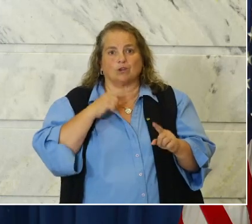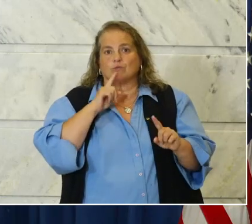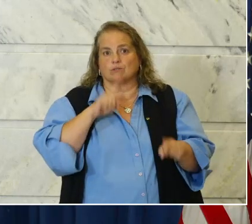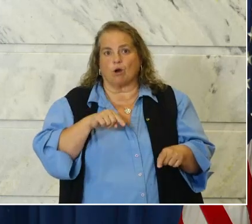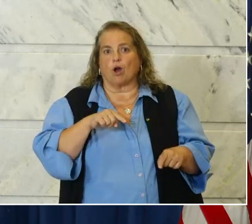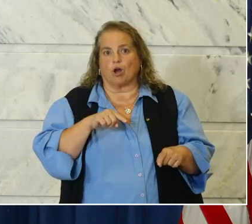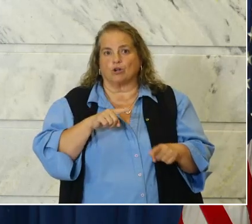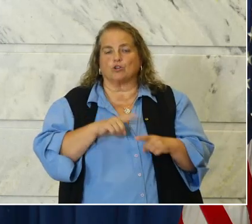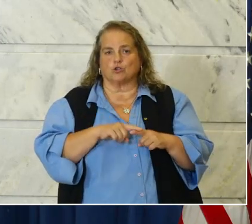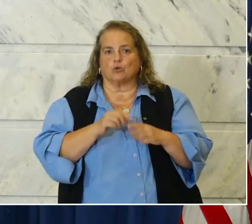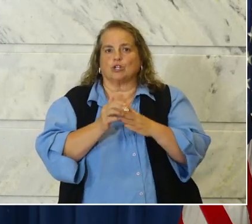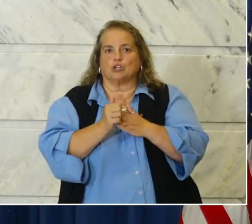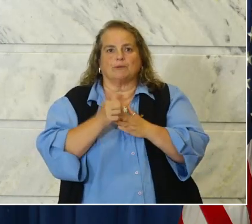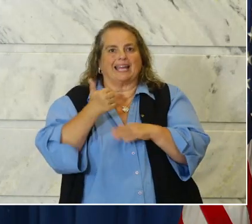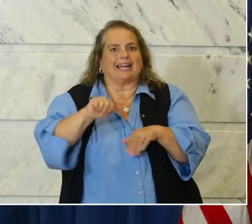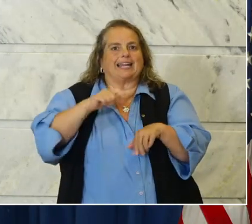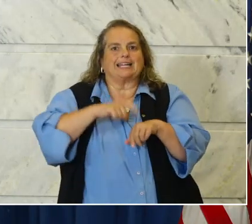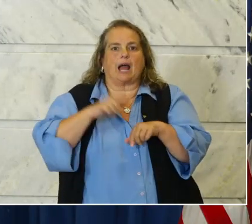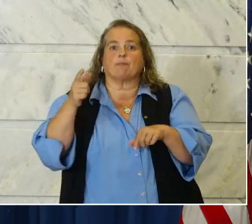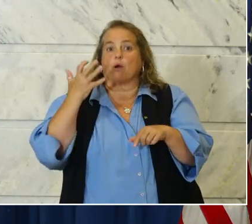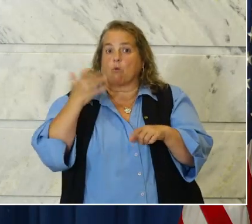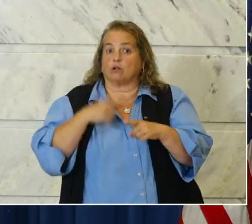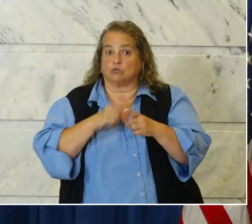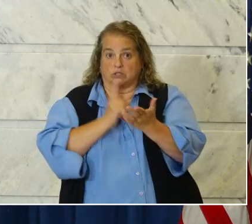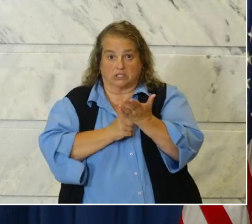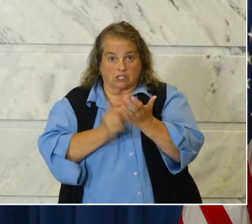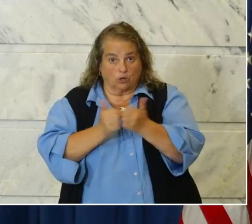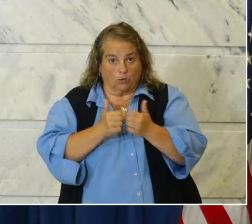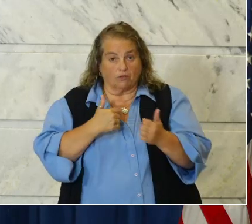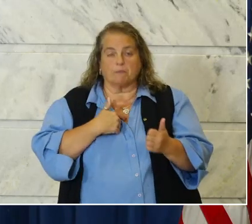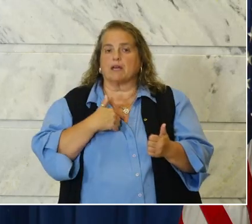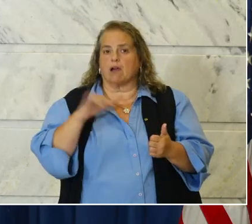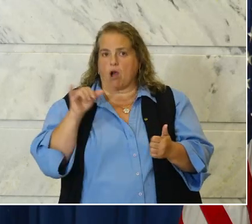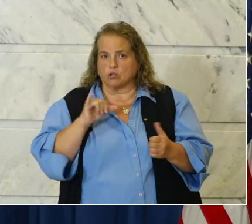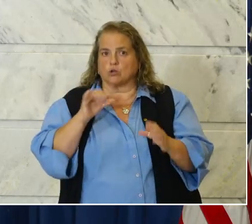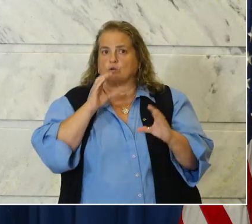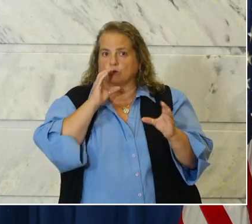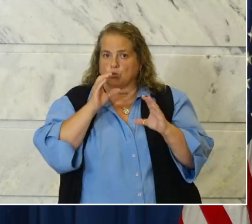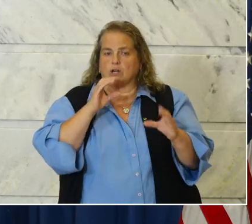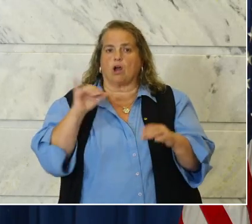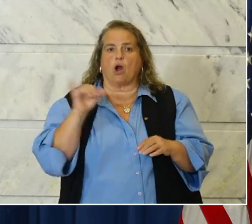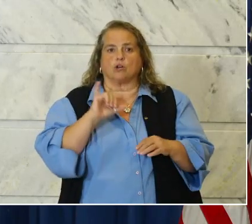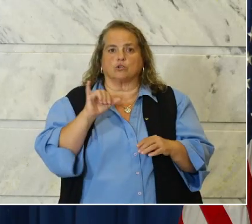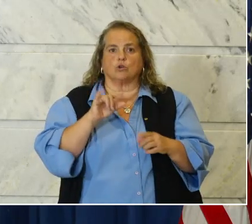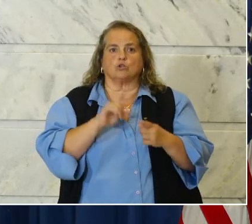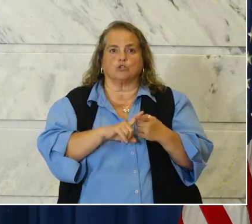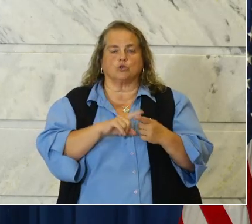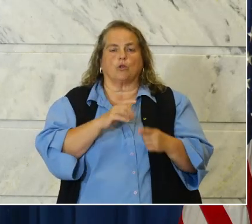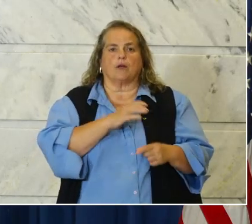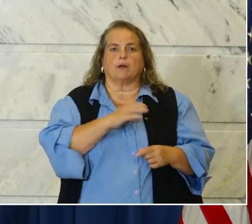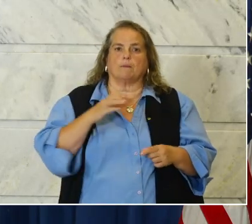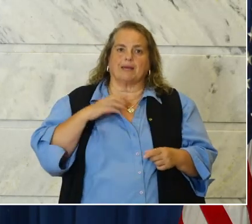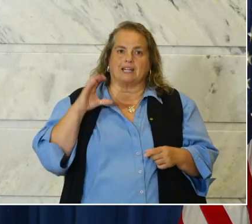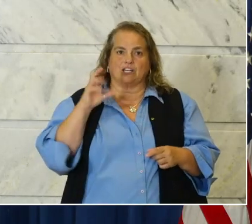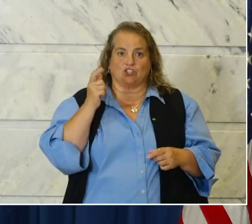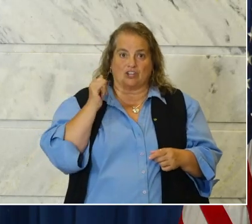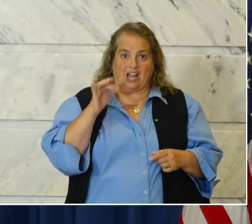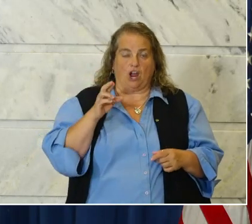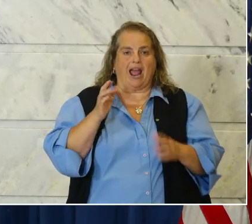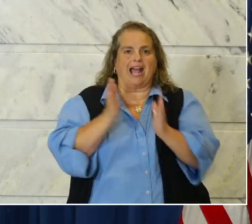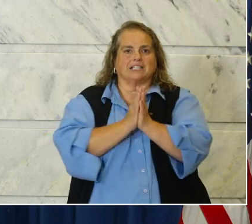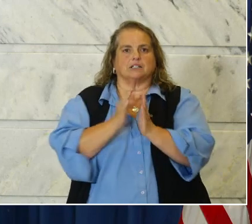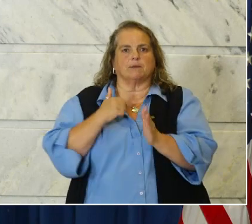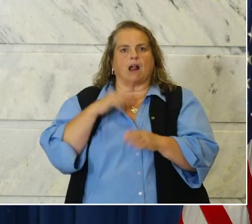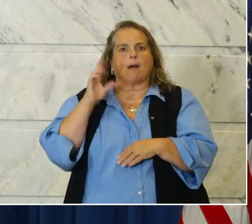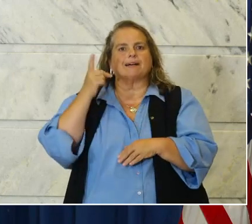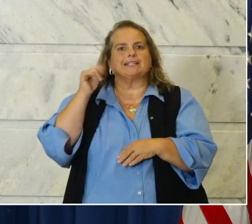certainly to leadership anytime they want to get together. Also communicated, I believe, with the committee chair that it asked to be updated on